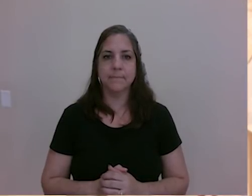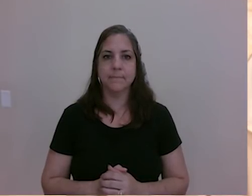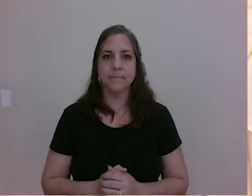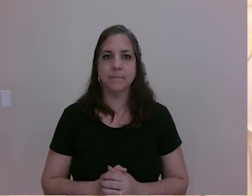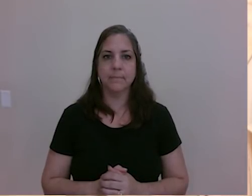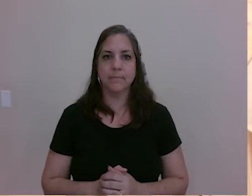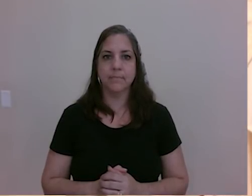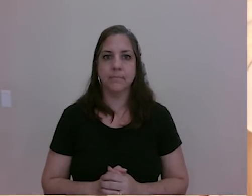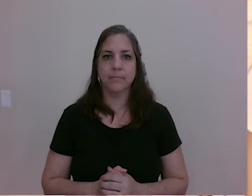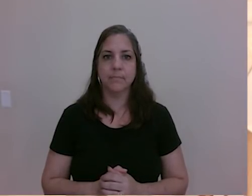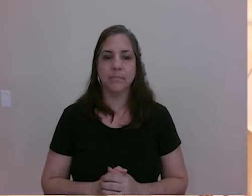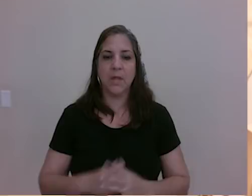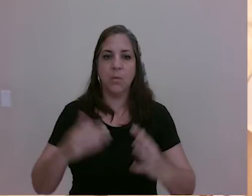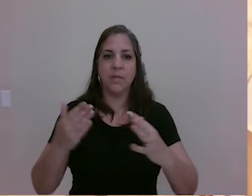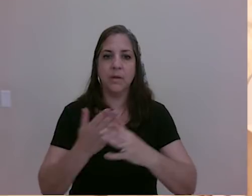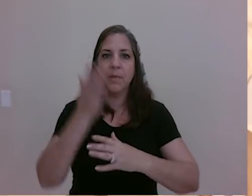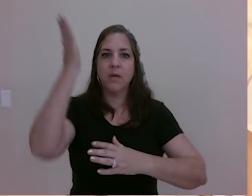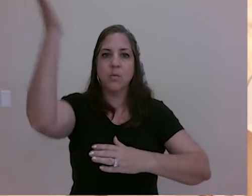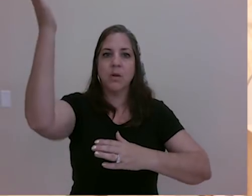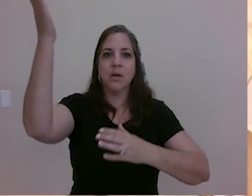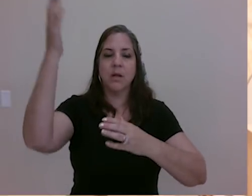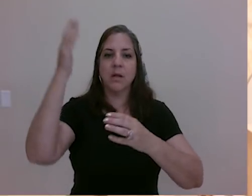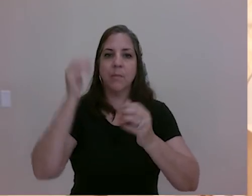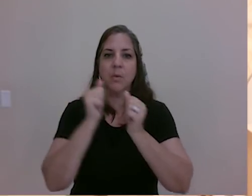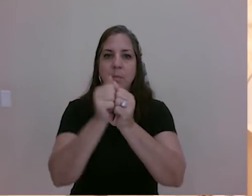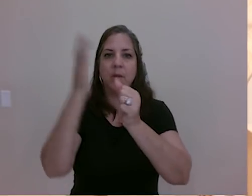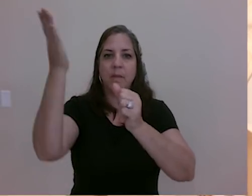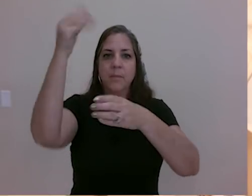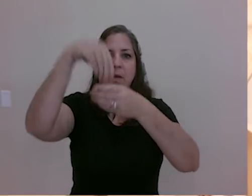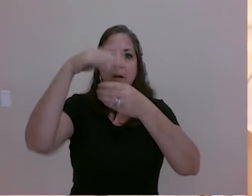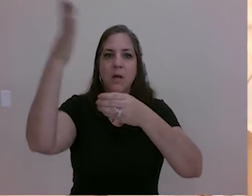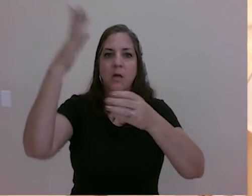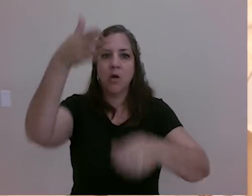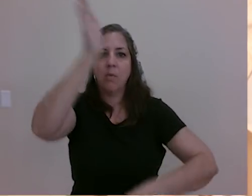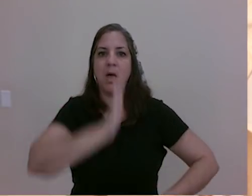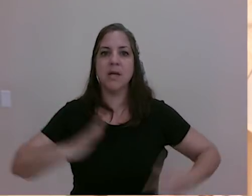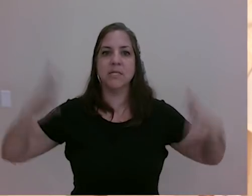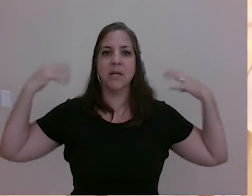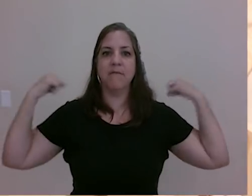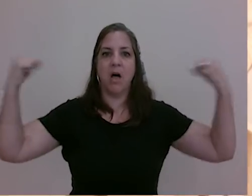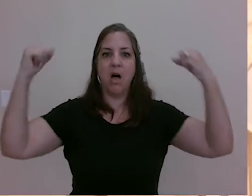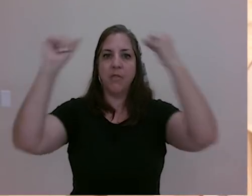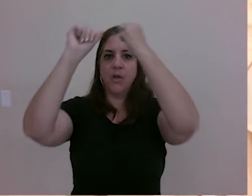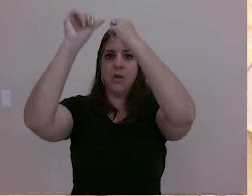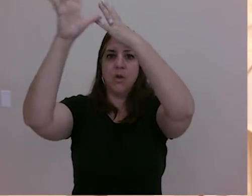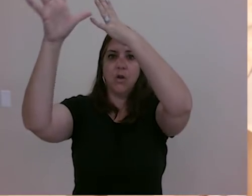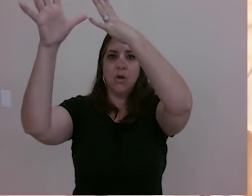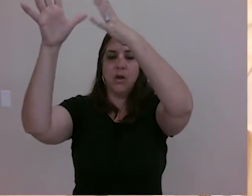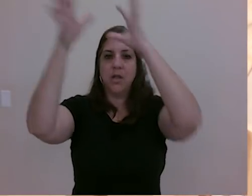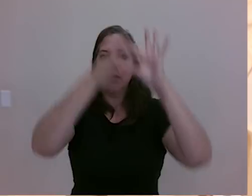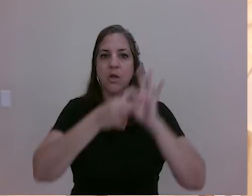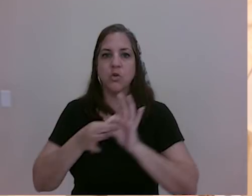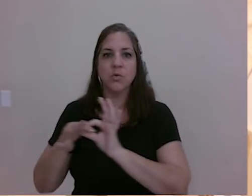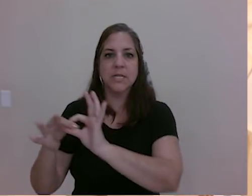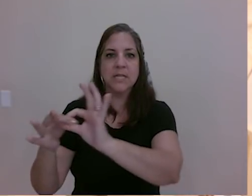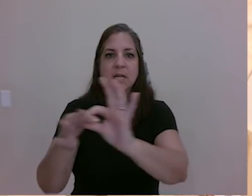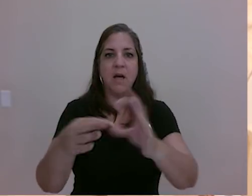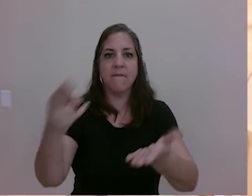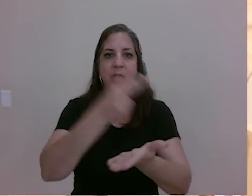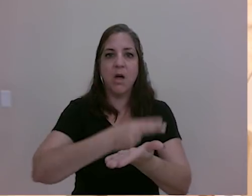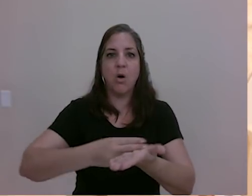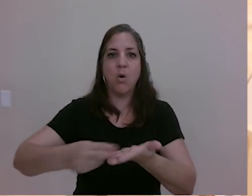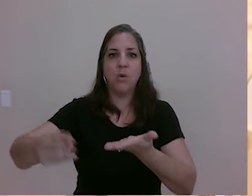Through him and with him and in him, O God, Almighty Father, in the unity of the